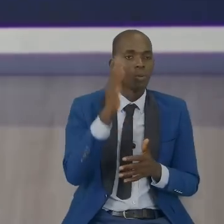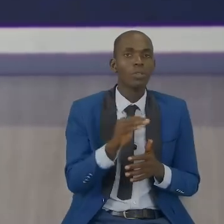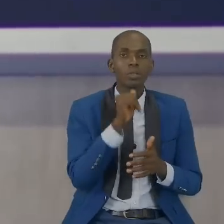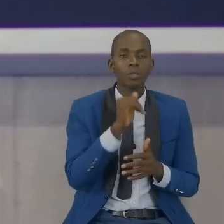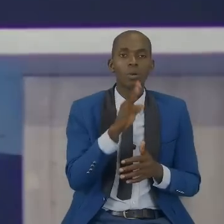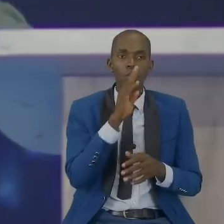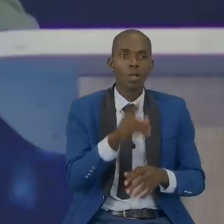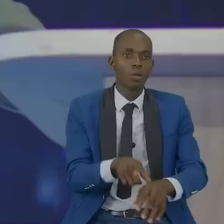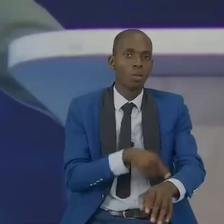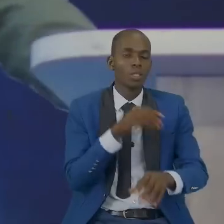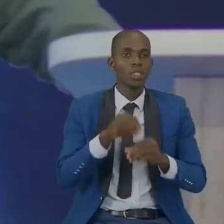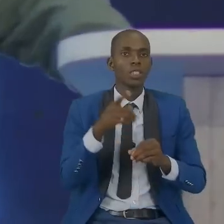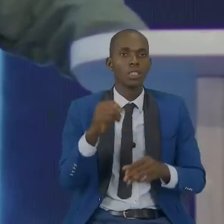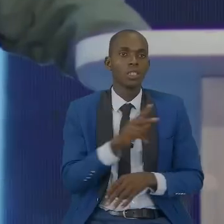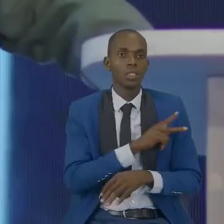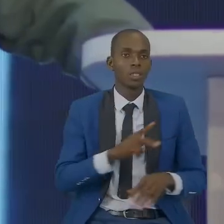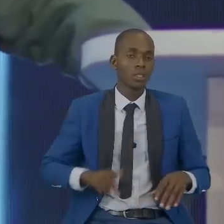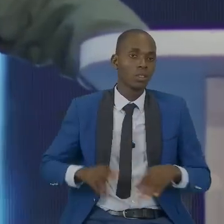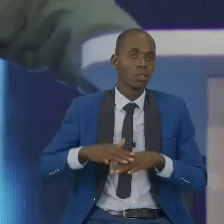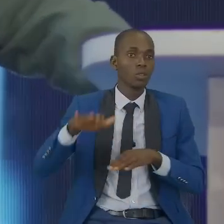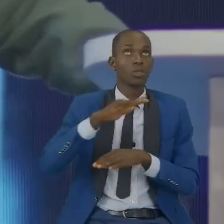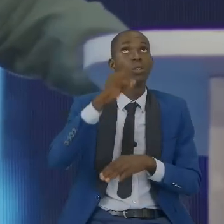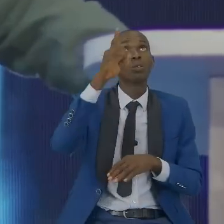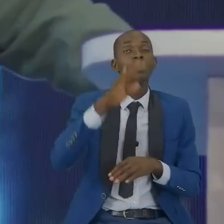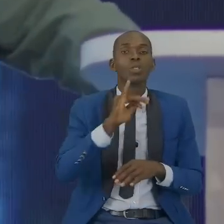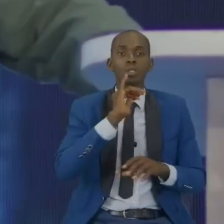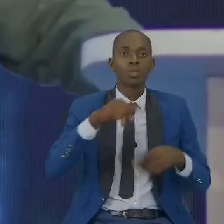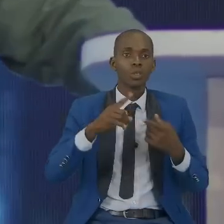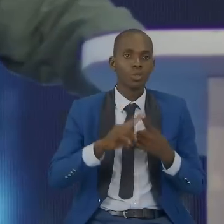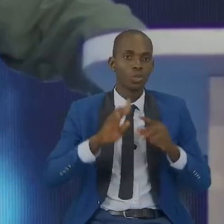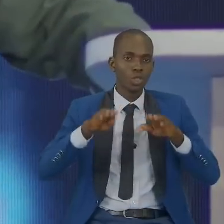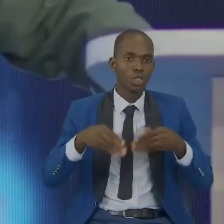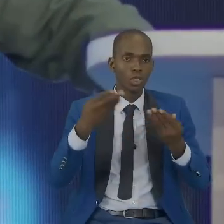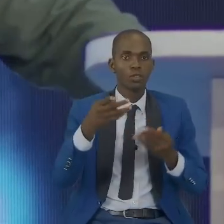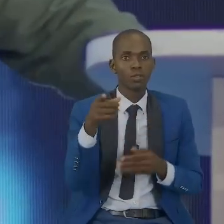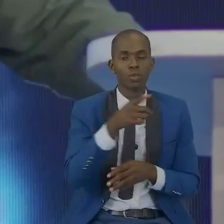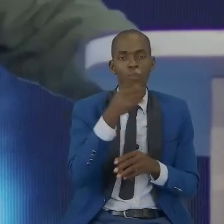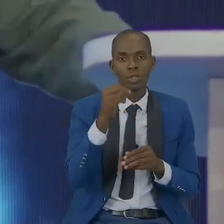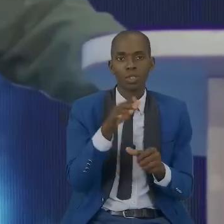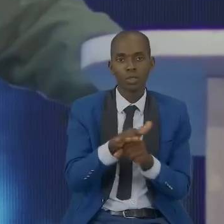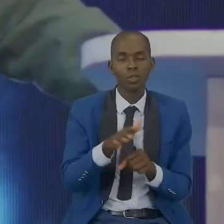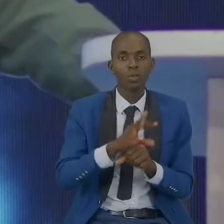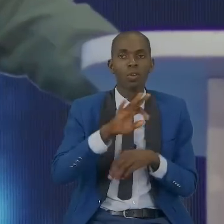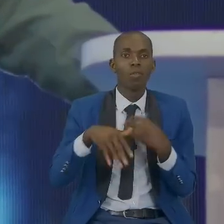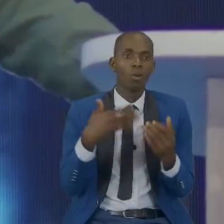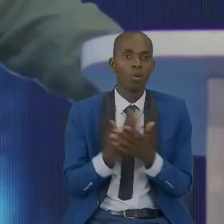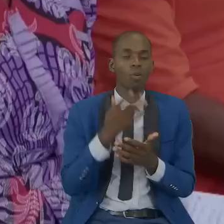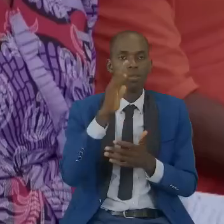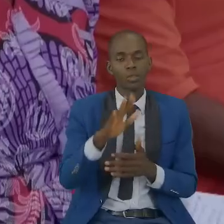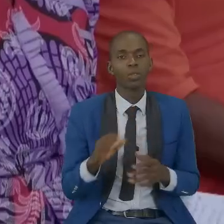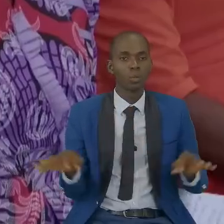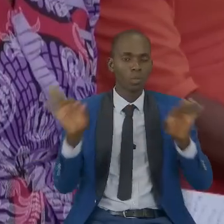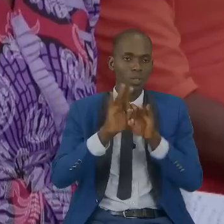long in the kingdom. God is going to give you the sufficiency of all your fundamental